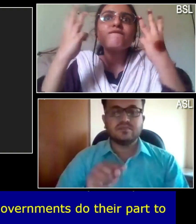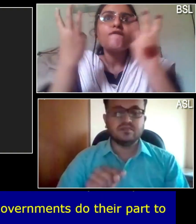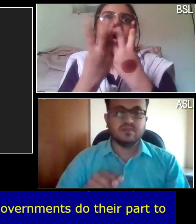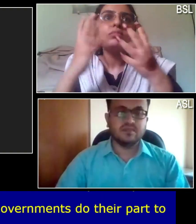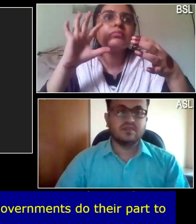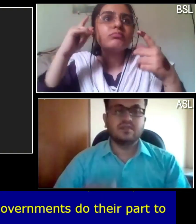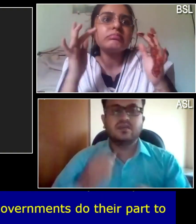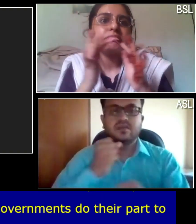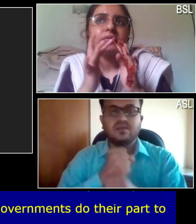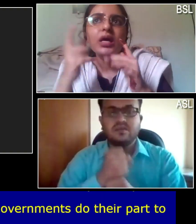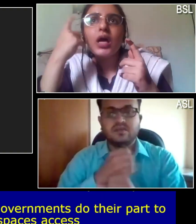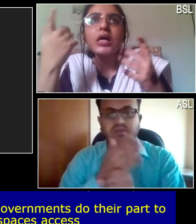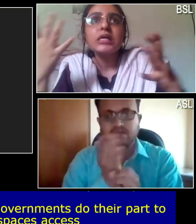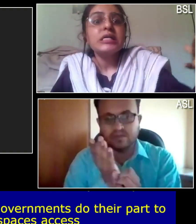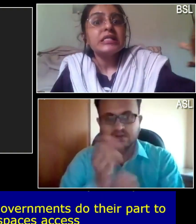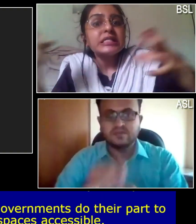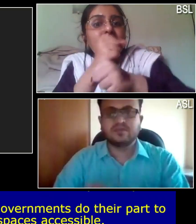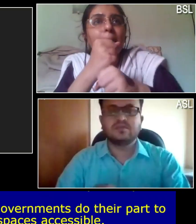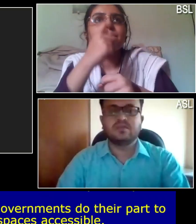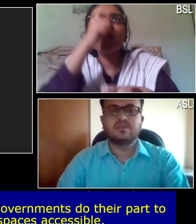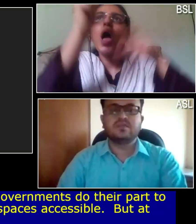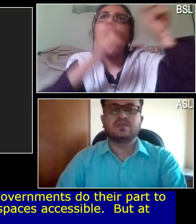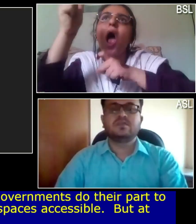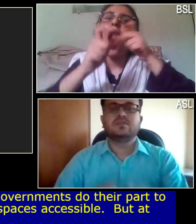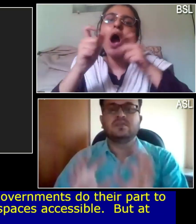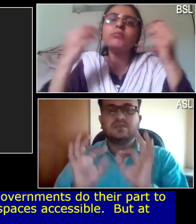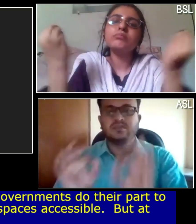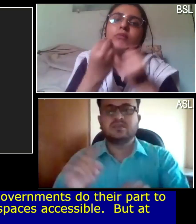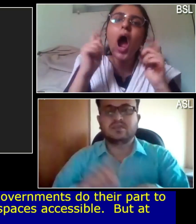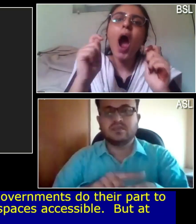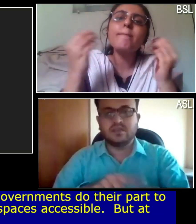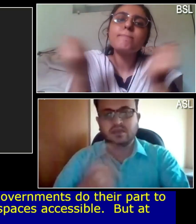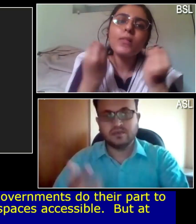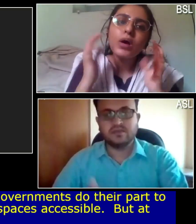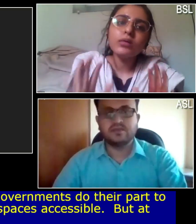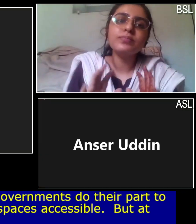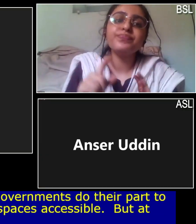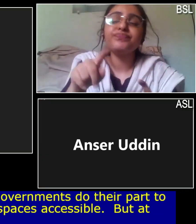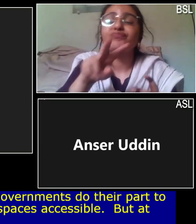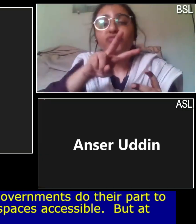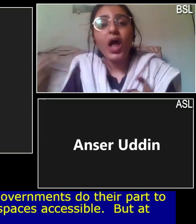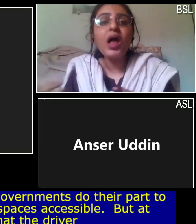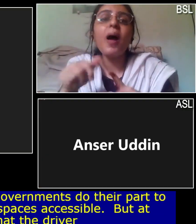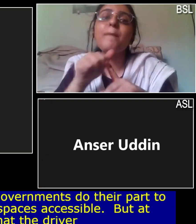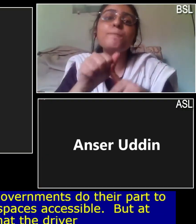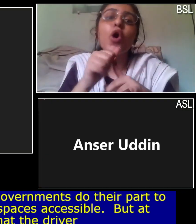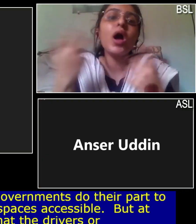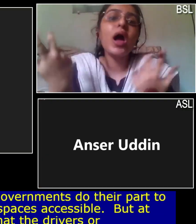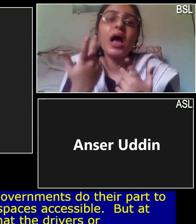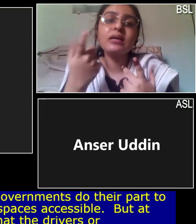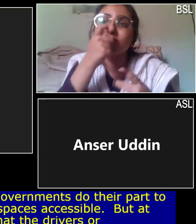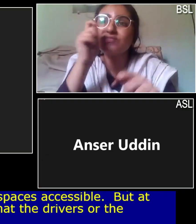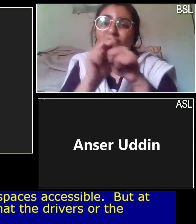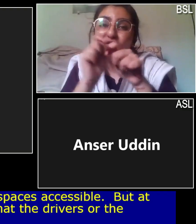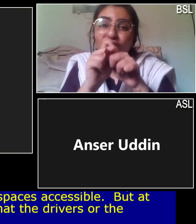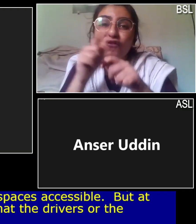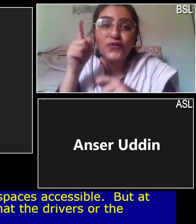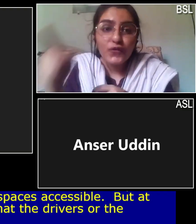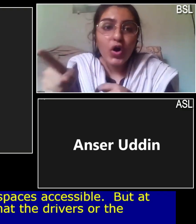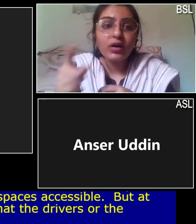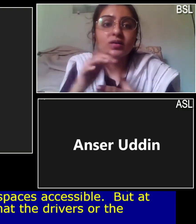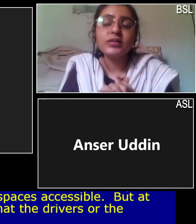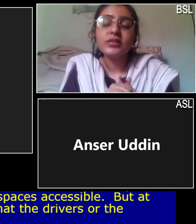accessible. But at the same time, it's also important that the drivers or the creators or the makers of those spaces,